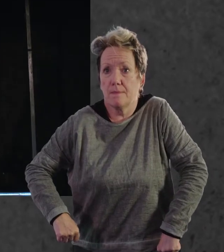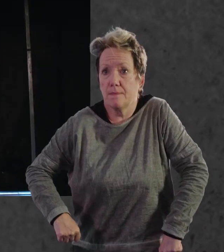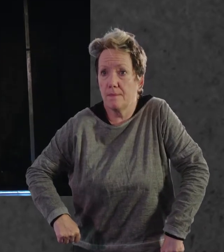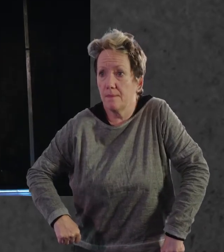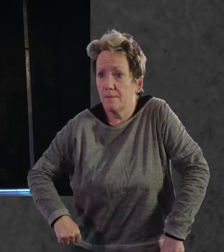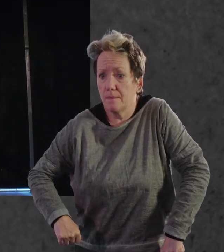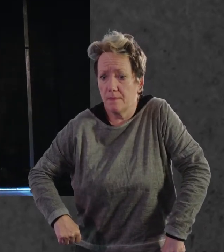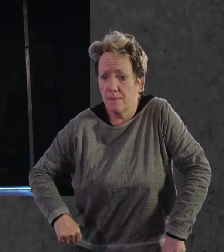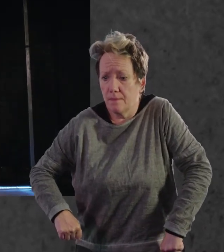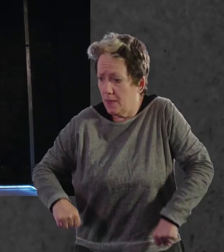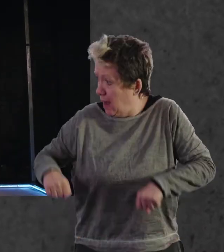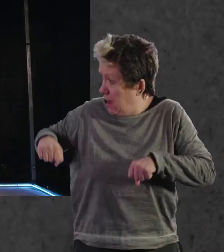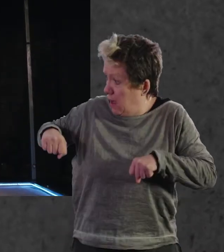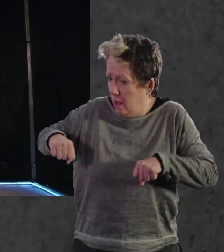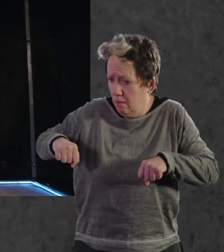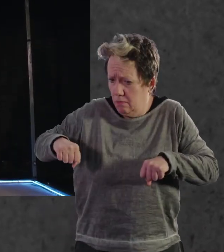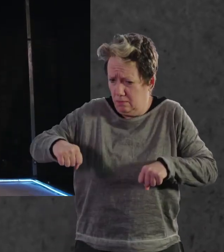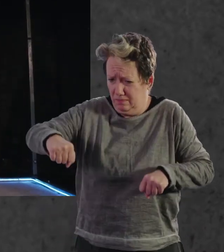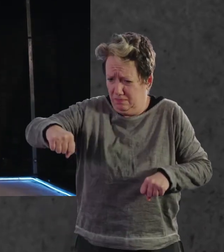But the doors and windows, they're locked.